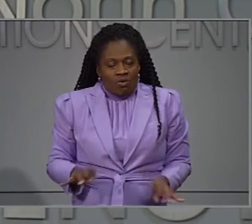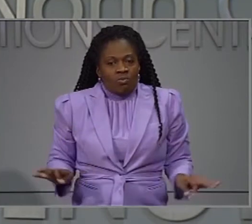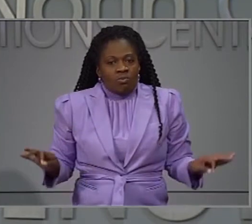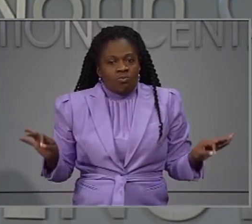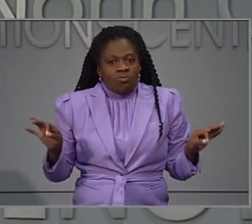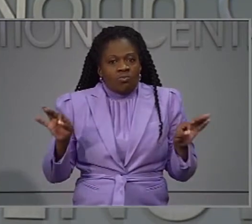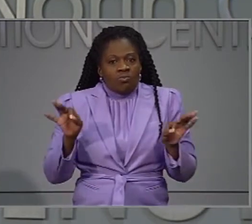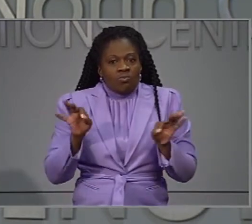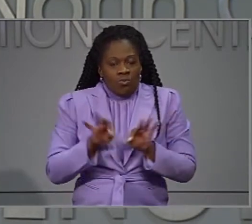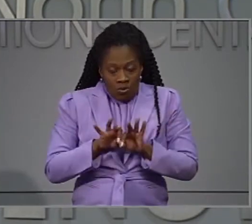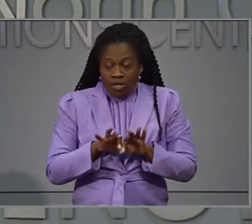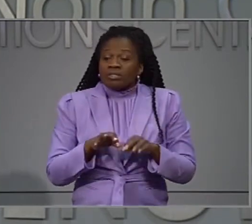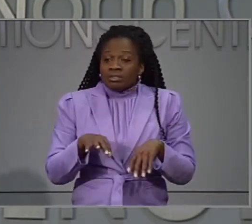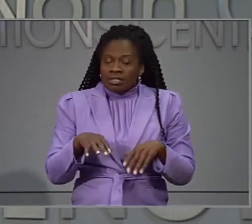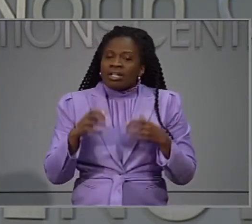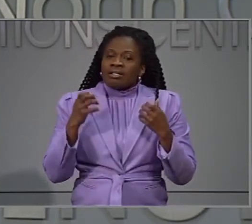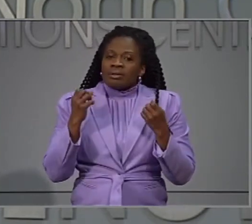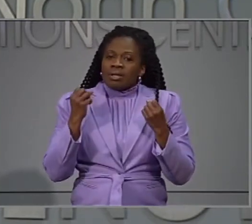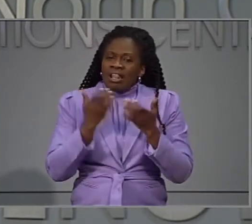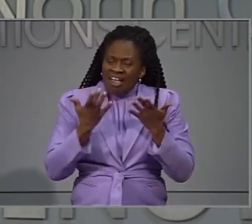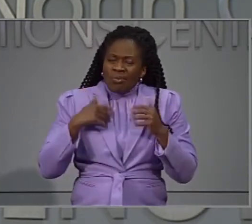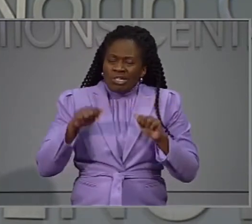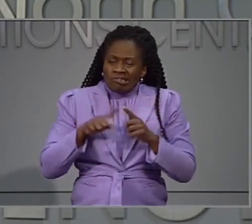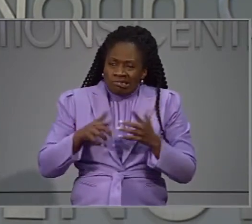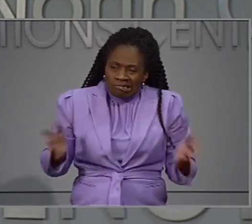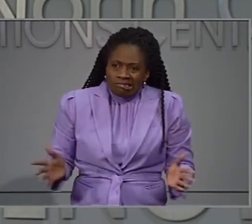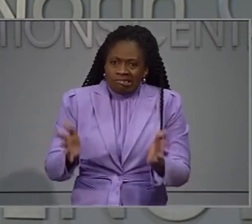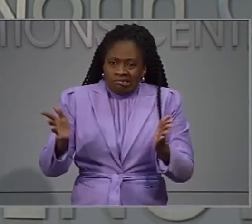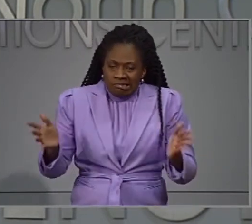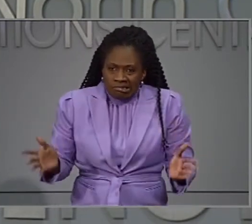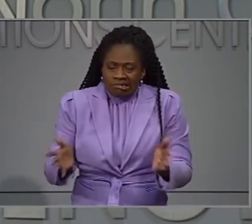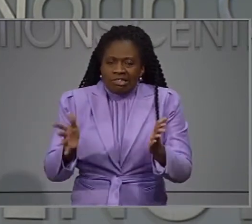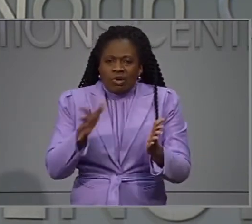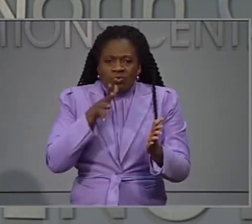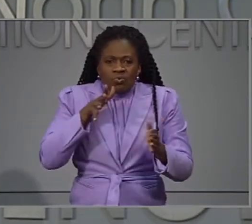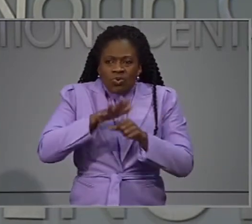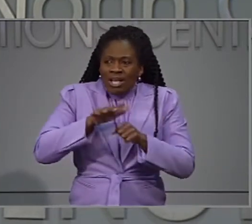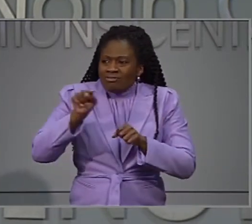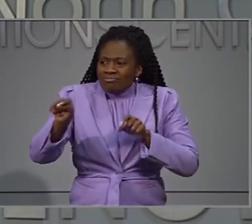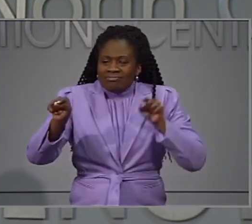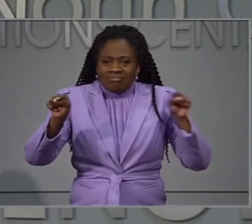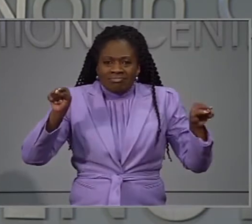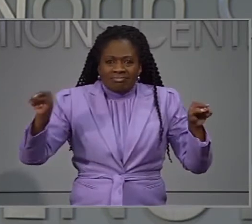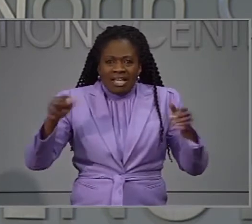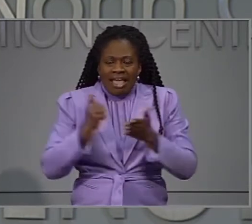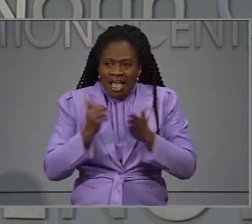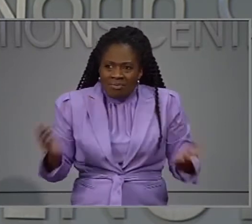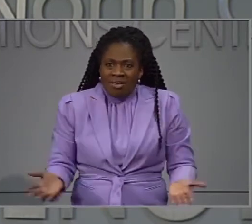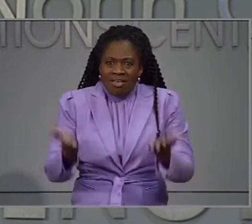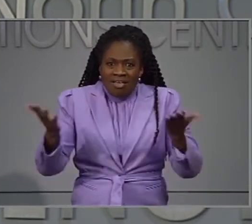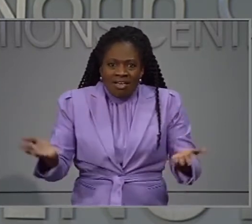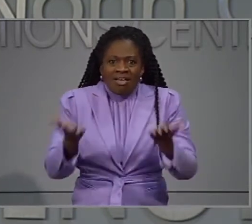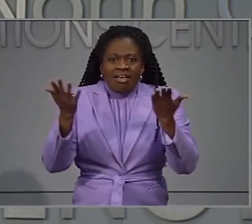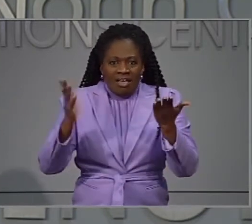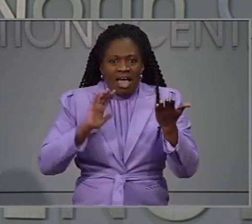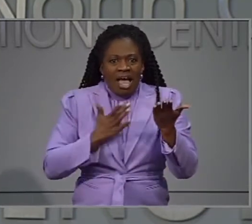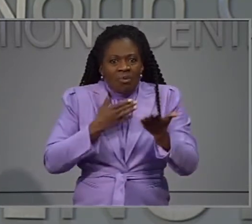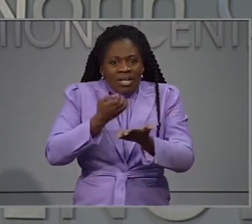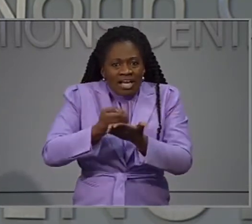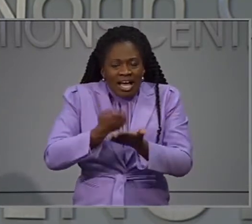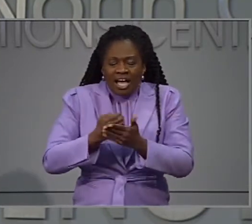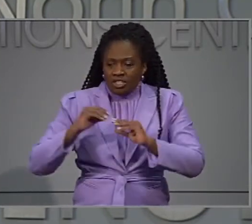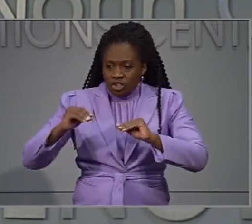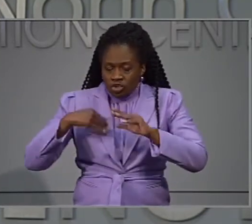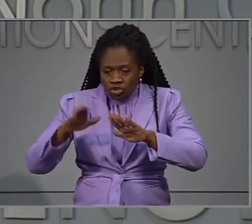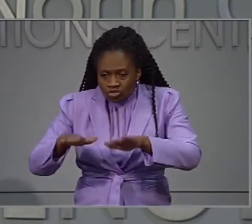now. A lot of things that we can do to help rural North Carolina, to help jumpstart our economy, to educate